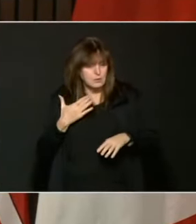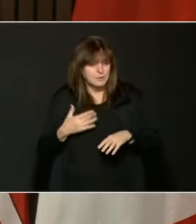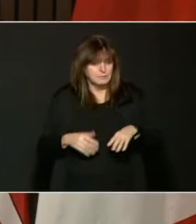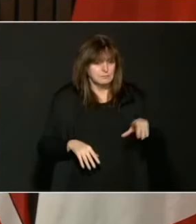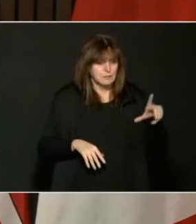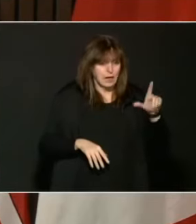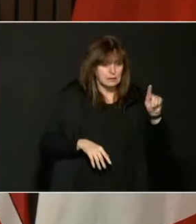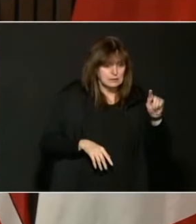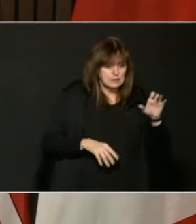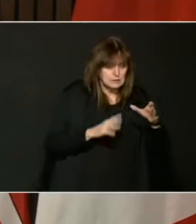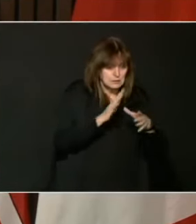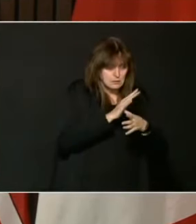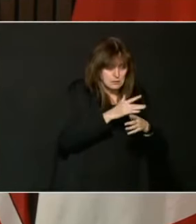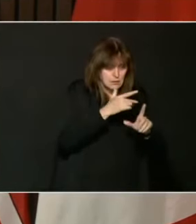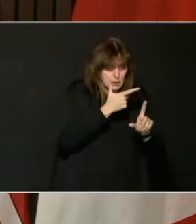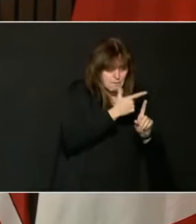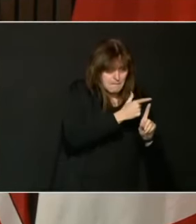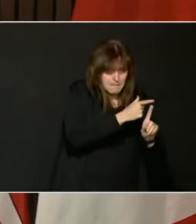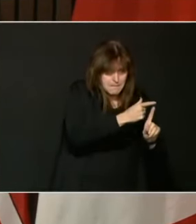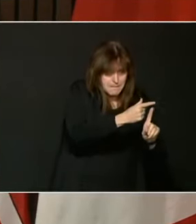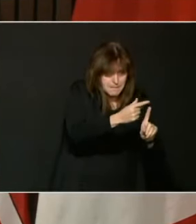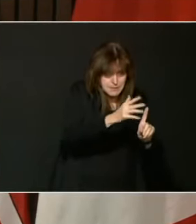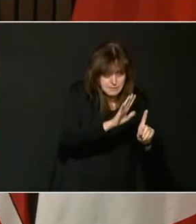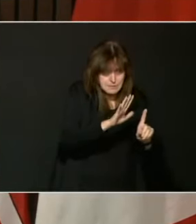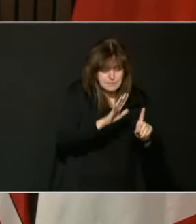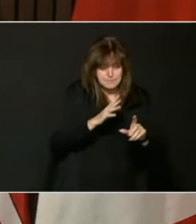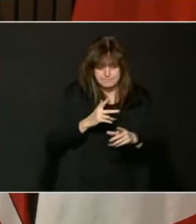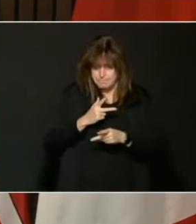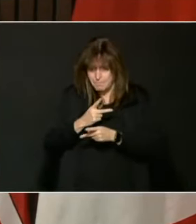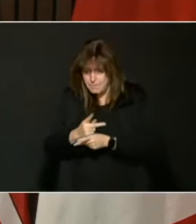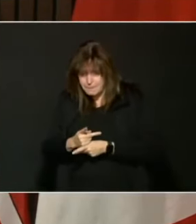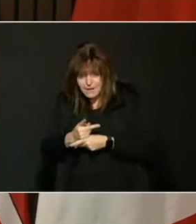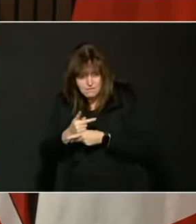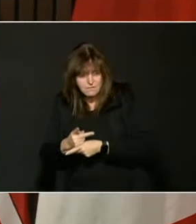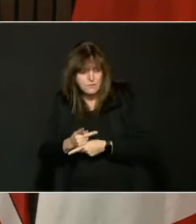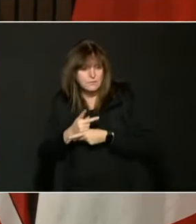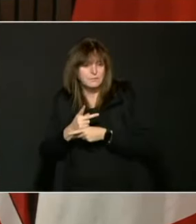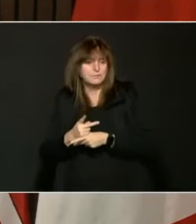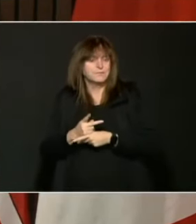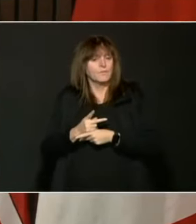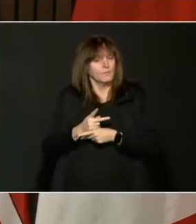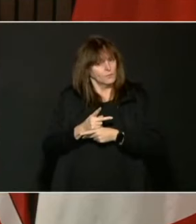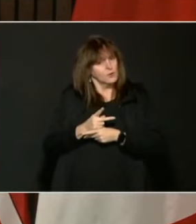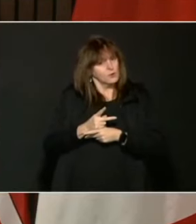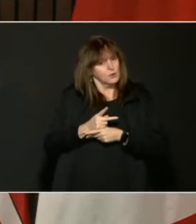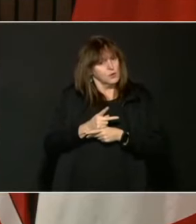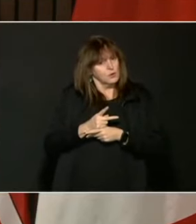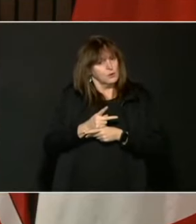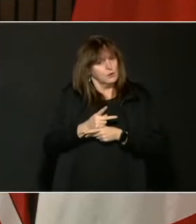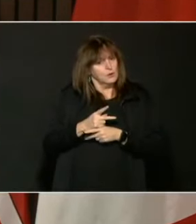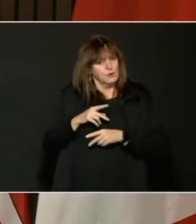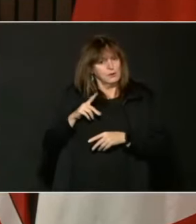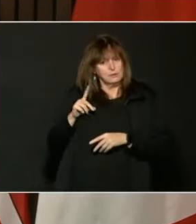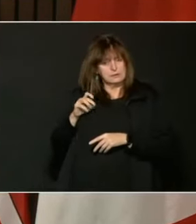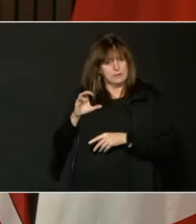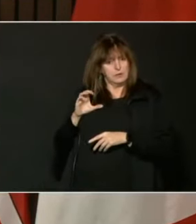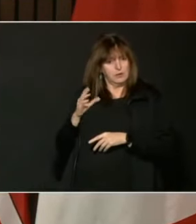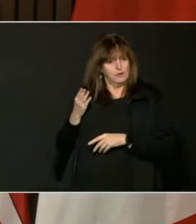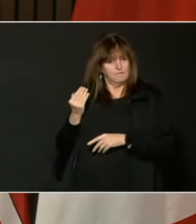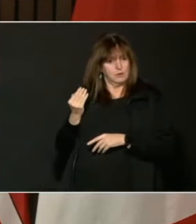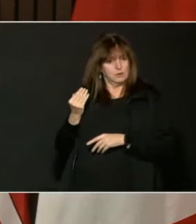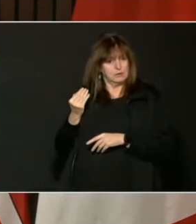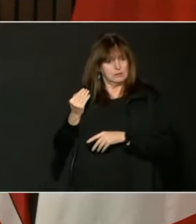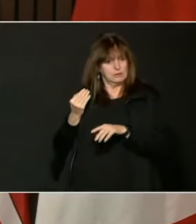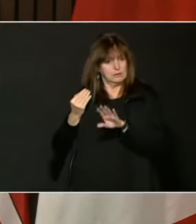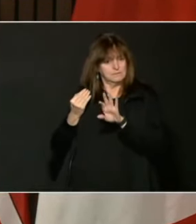residents. Together, these changes likely saved more than 300 lives alone between December 14th and February 10th. We